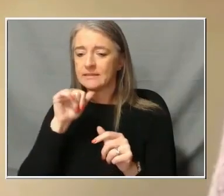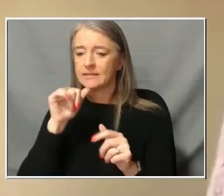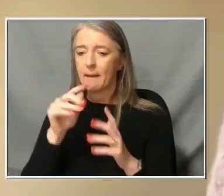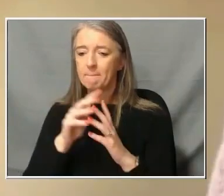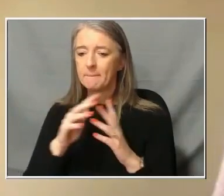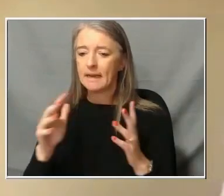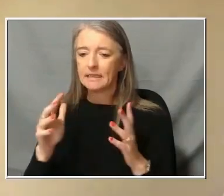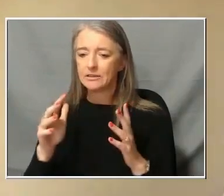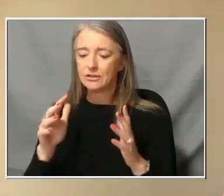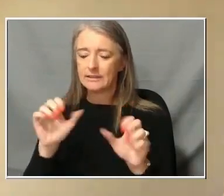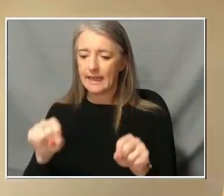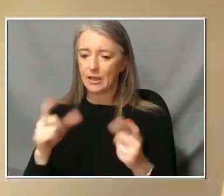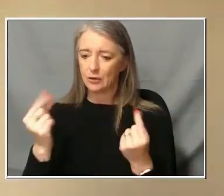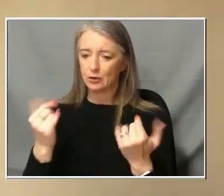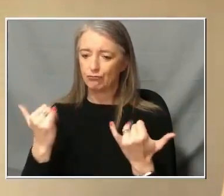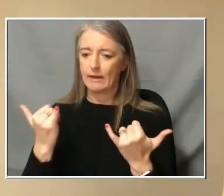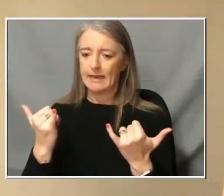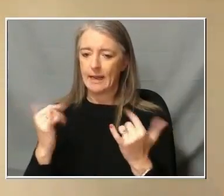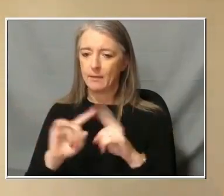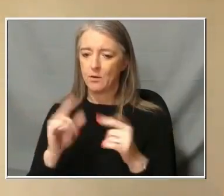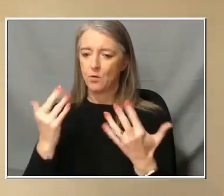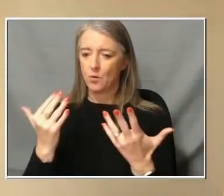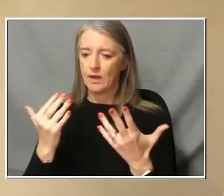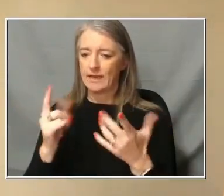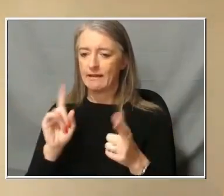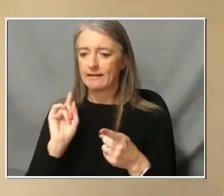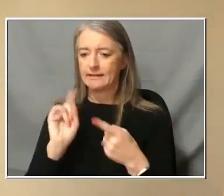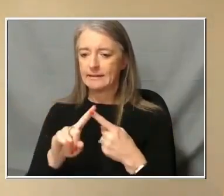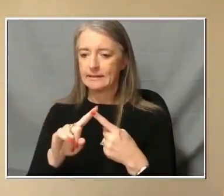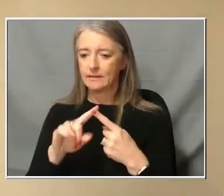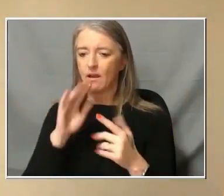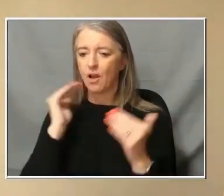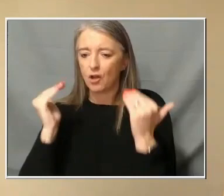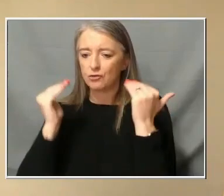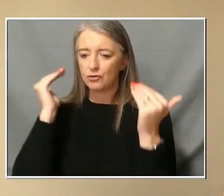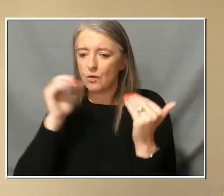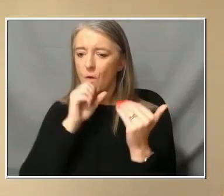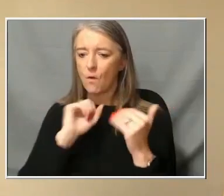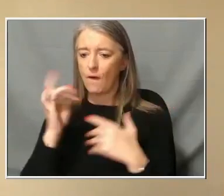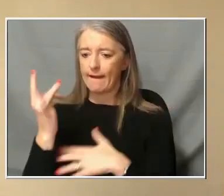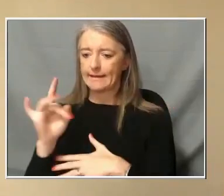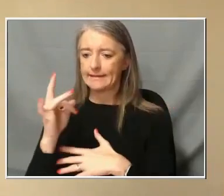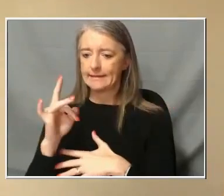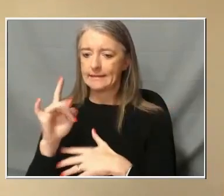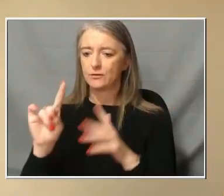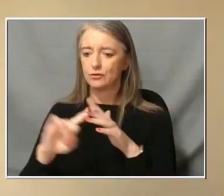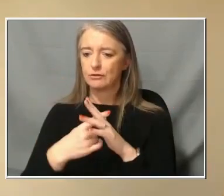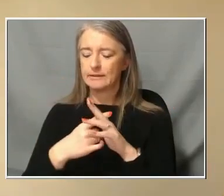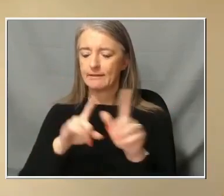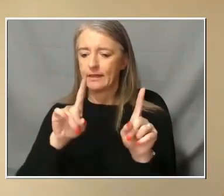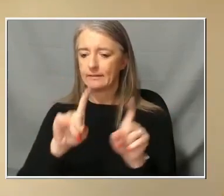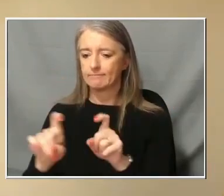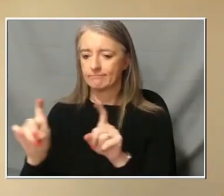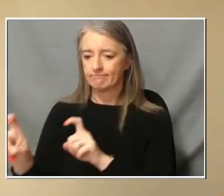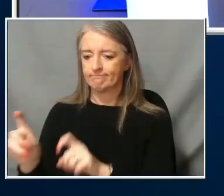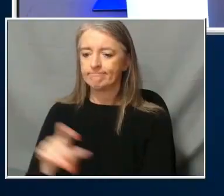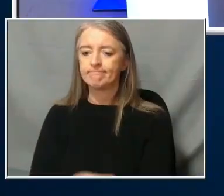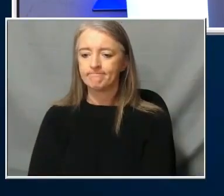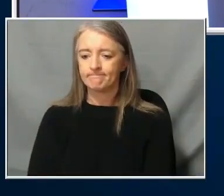much they can do right now. So we'll wait until they're adults, till they're 18, and then they will definitely be